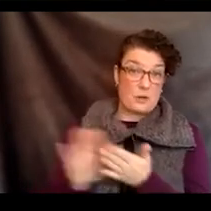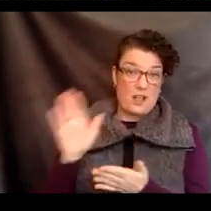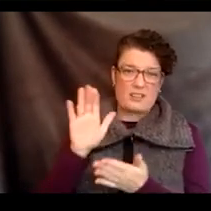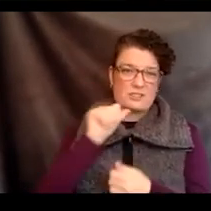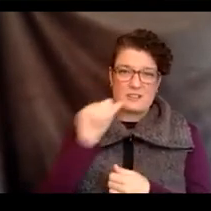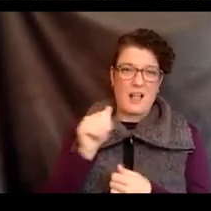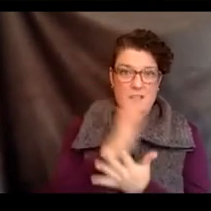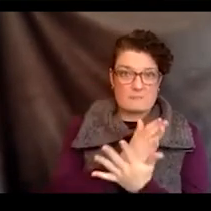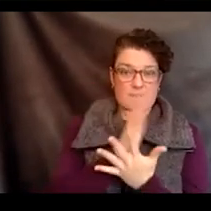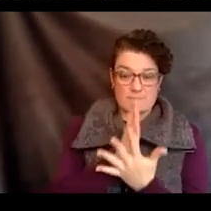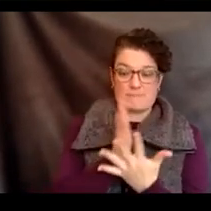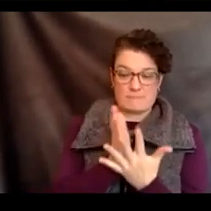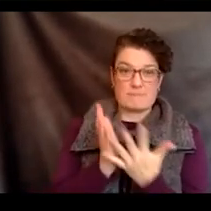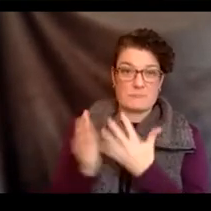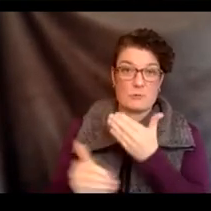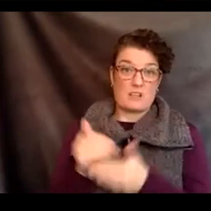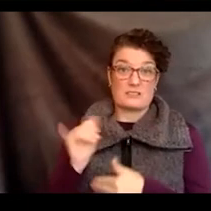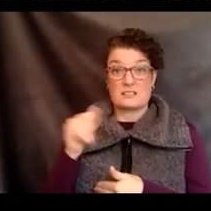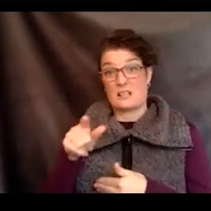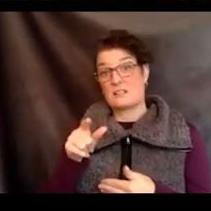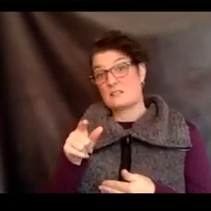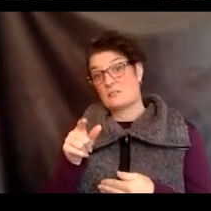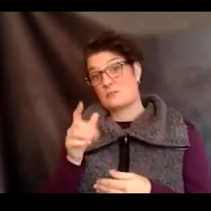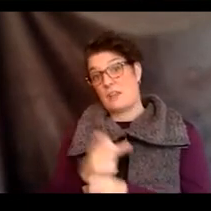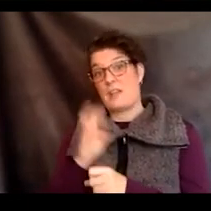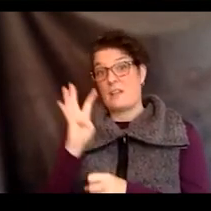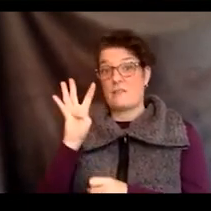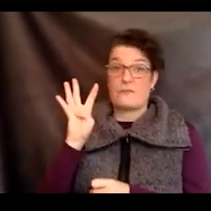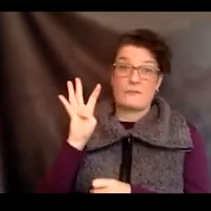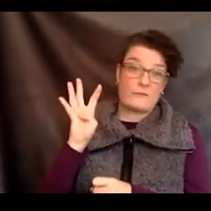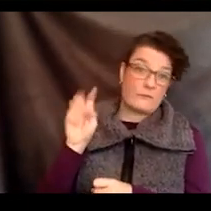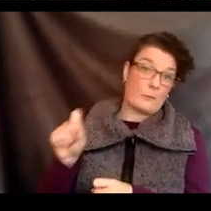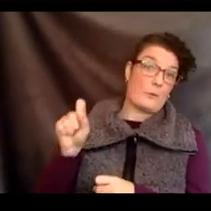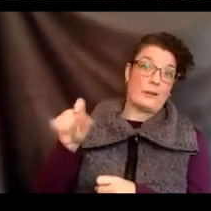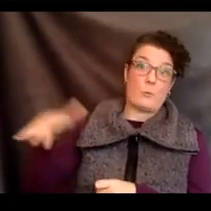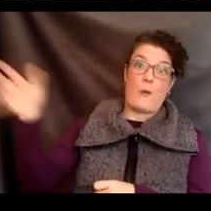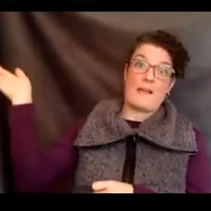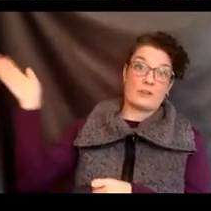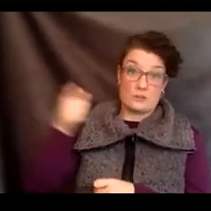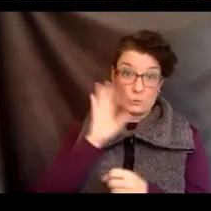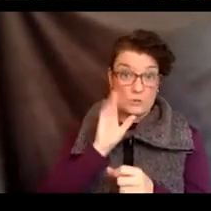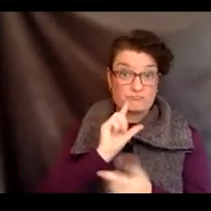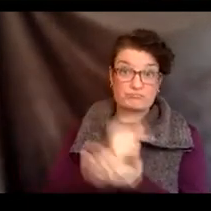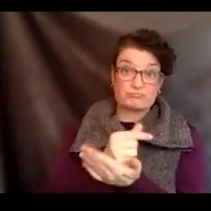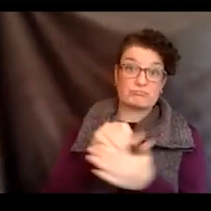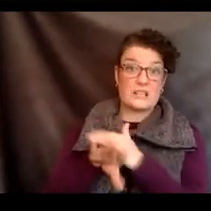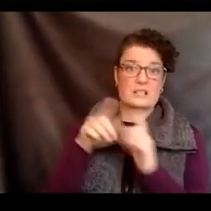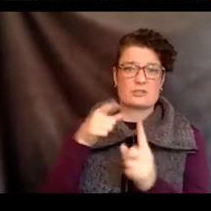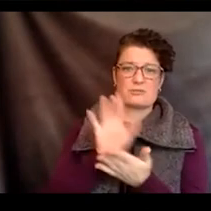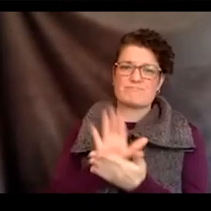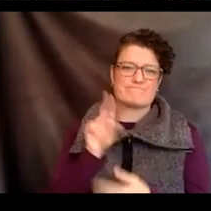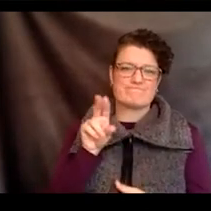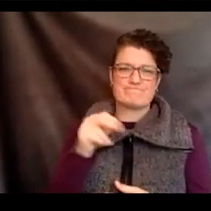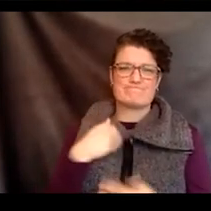linear process where you can predict if you get a 4 point, you know, whatever, you're going to get into a certain school. There's so many